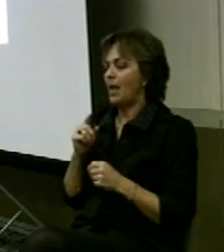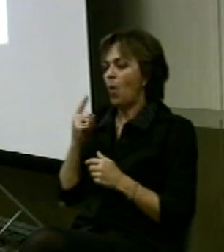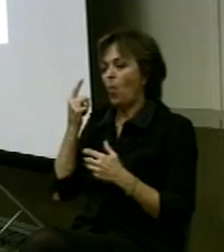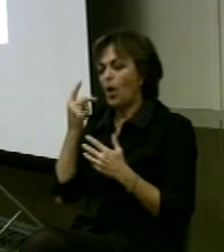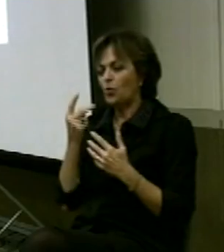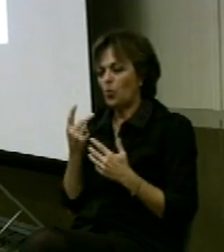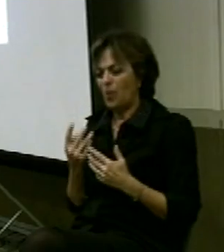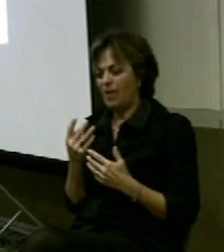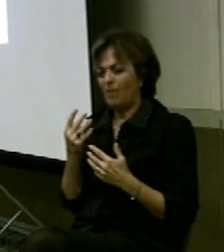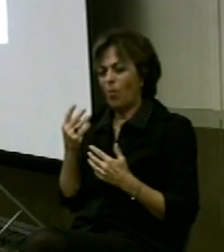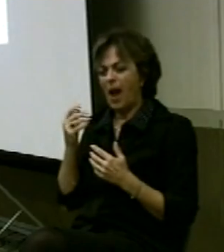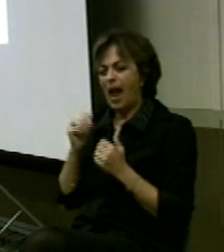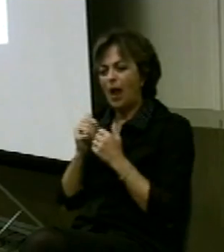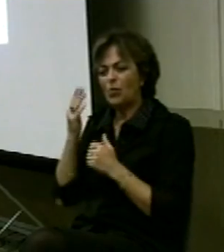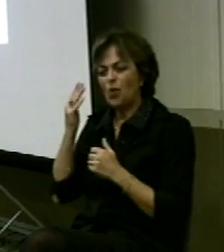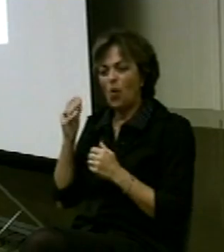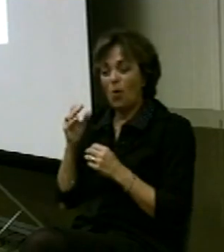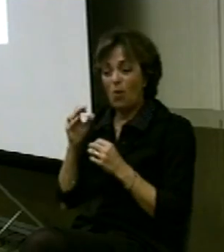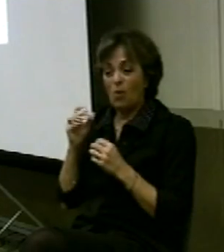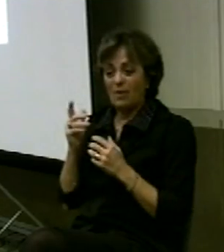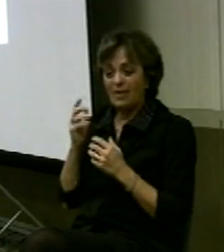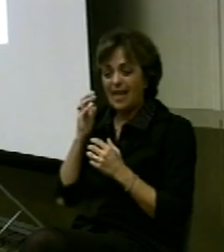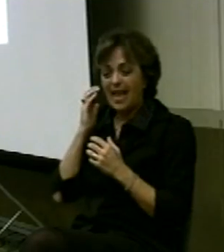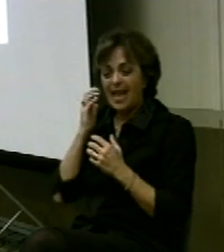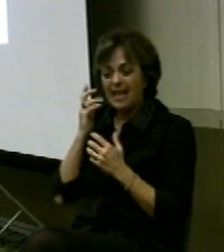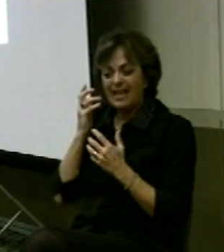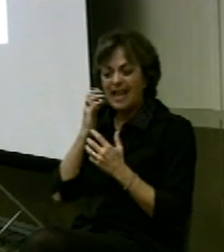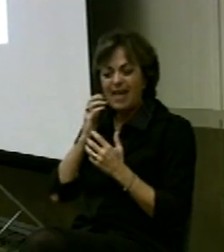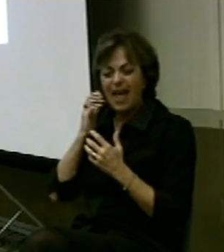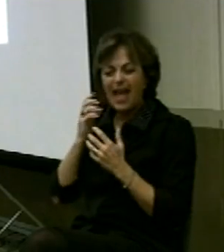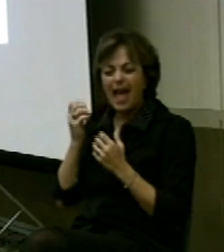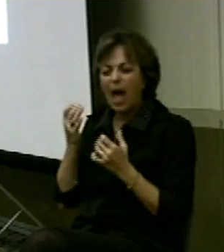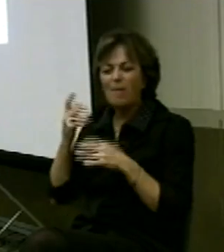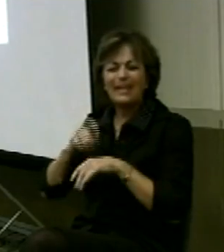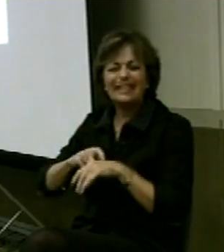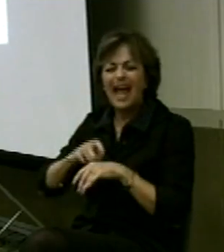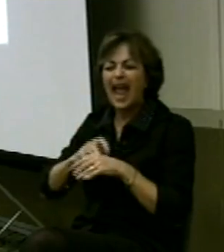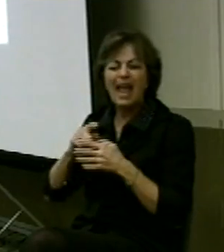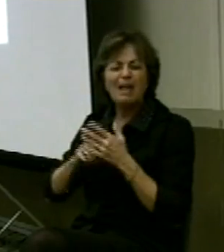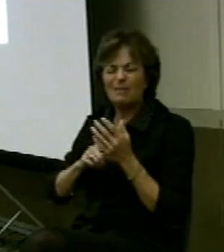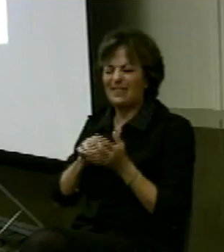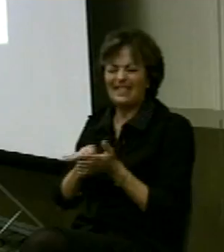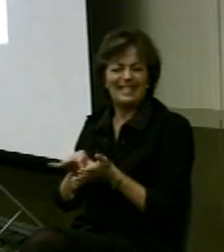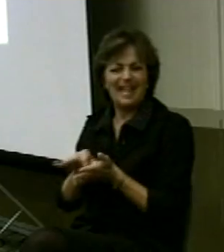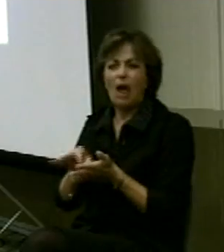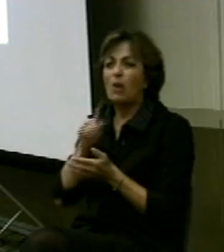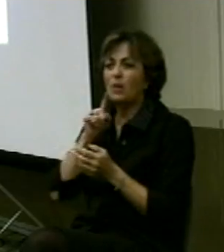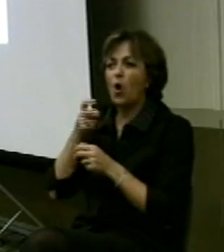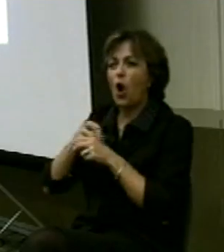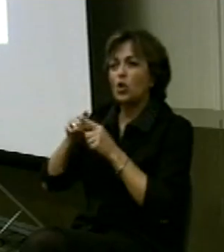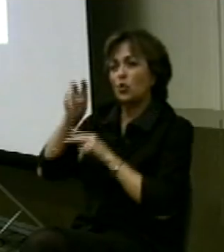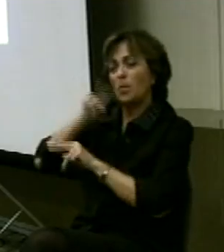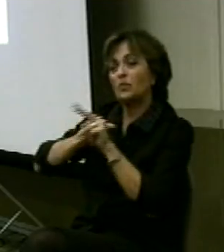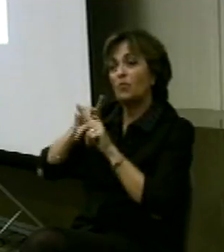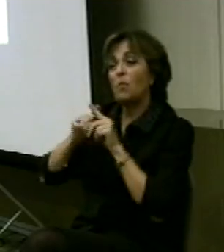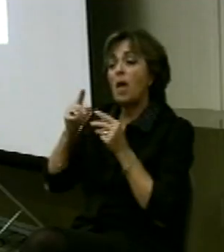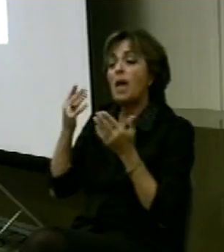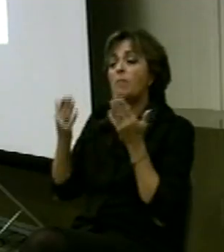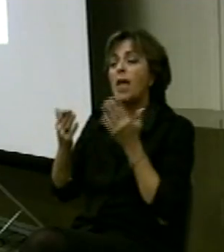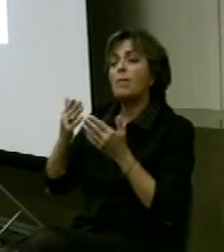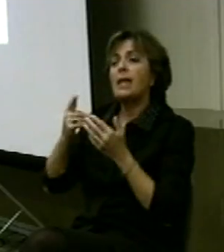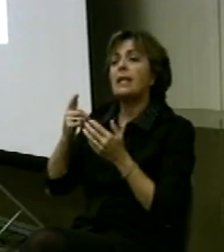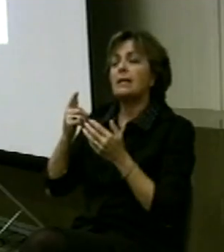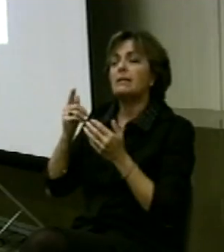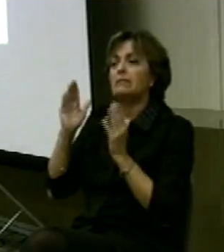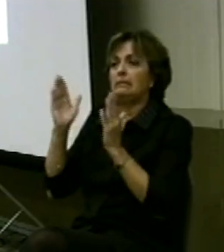know if they really scratched did their fingers crunch 4 times? That would be really hard to observe, but maybe an amount of time for